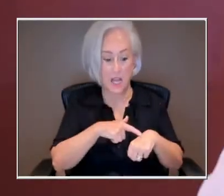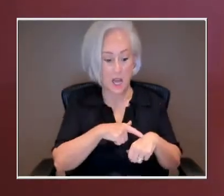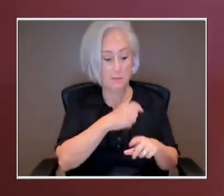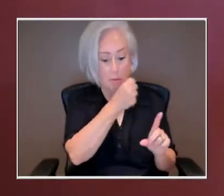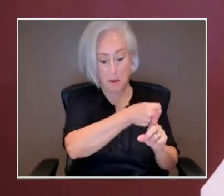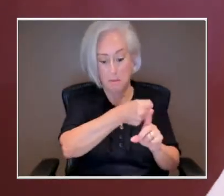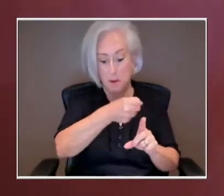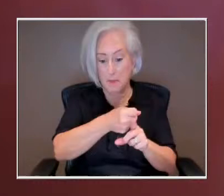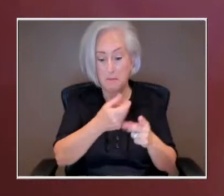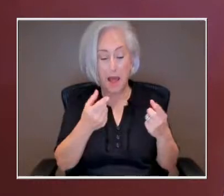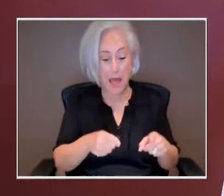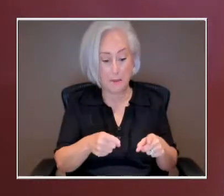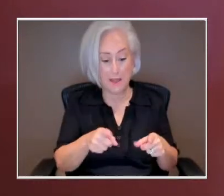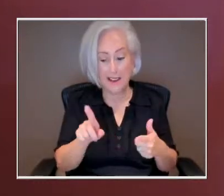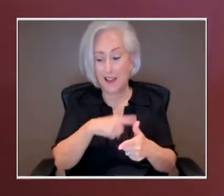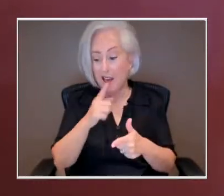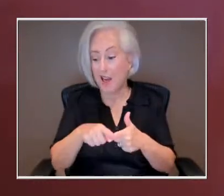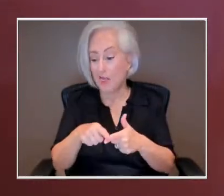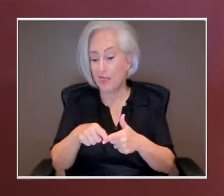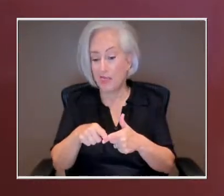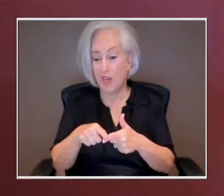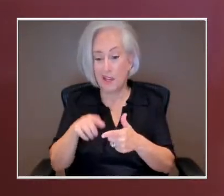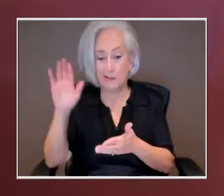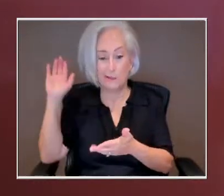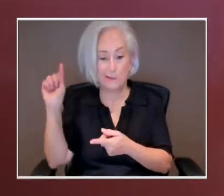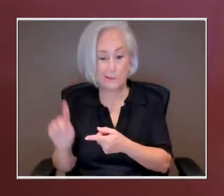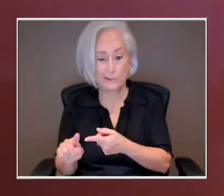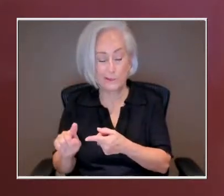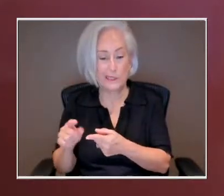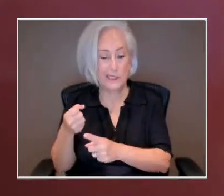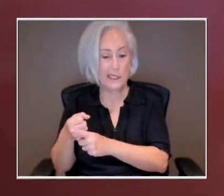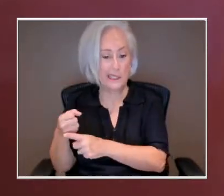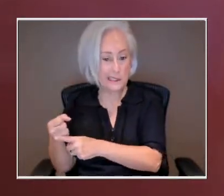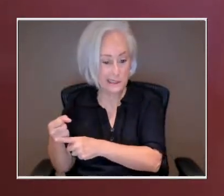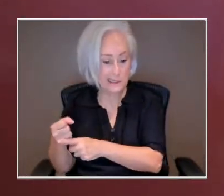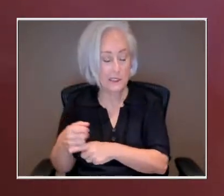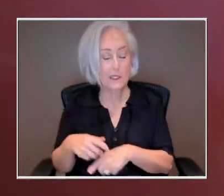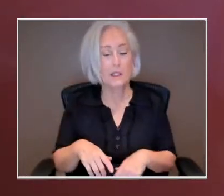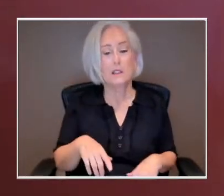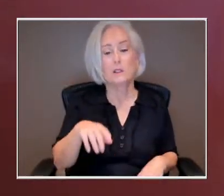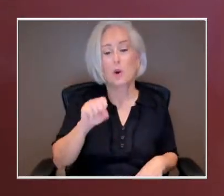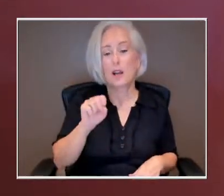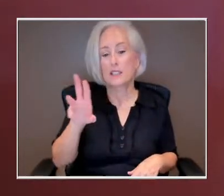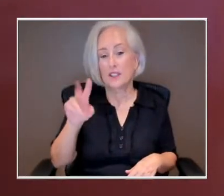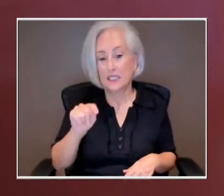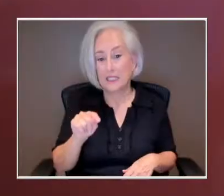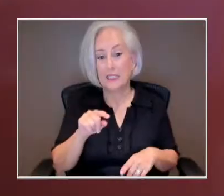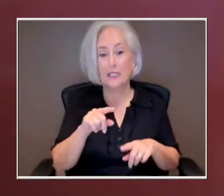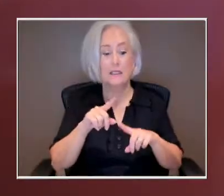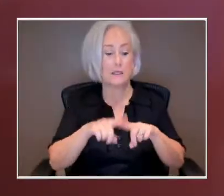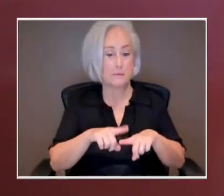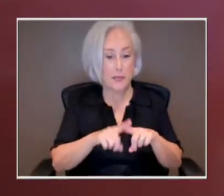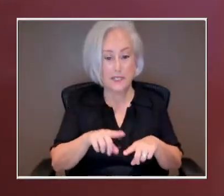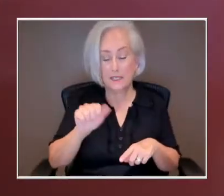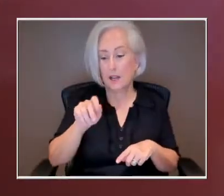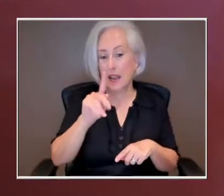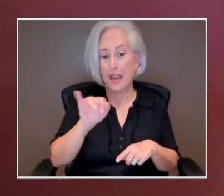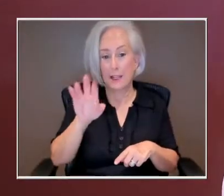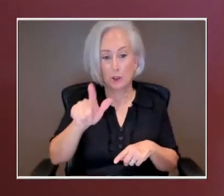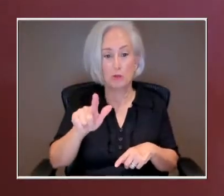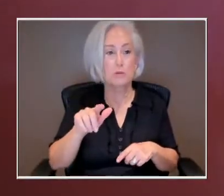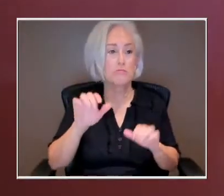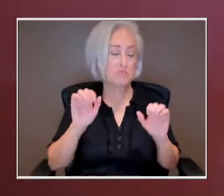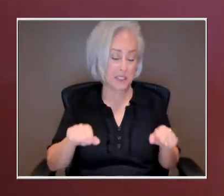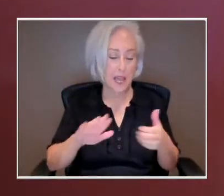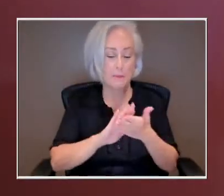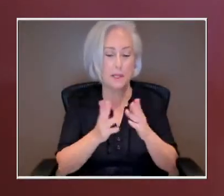down, but that happens rarely. So different types of SVT, so the ones that are atrial tachycardia or other rhythms, they get worse with age. The